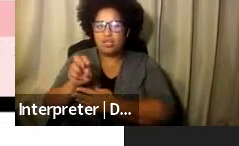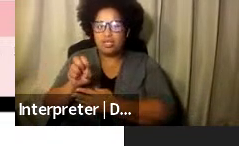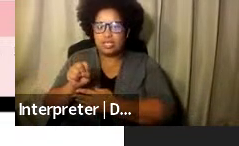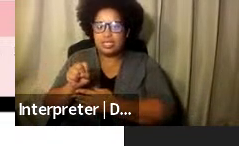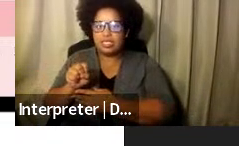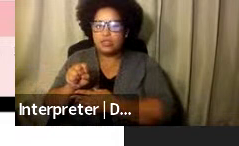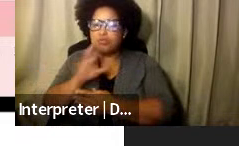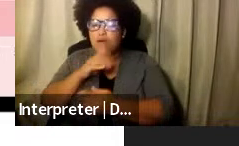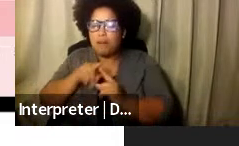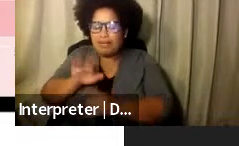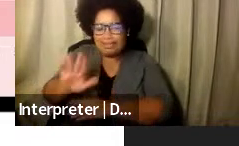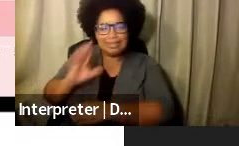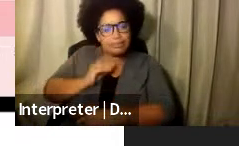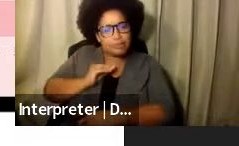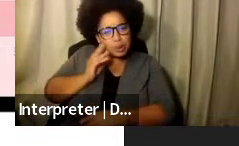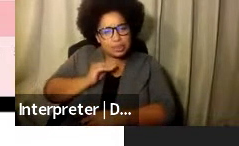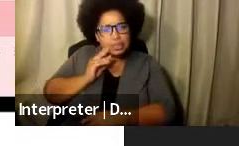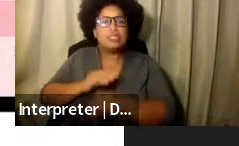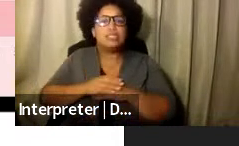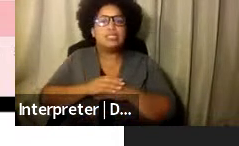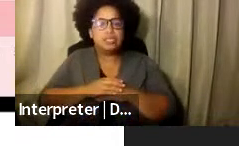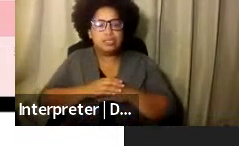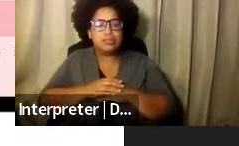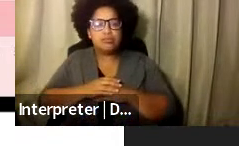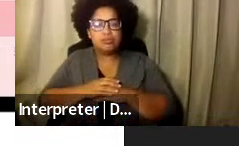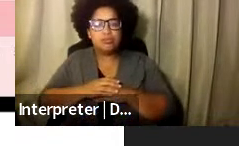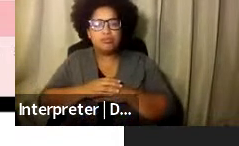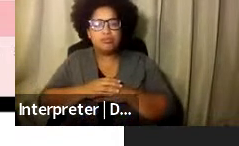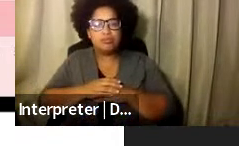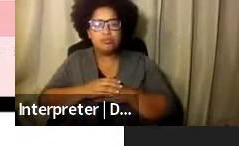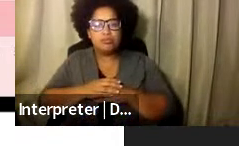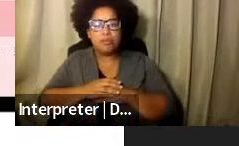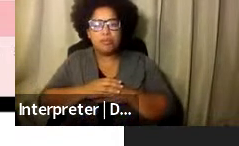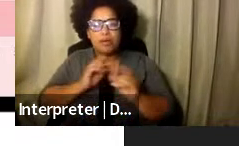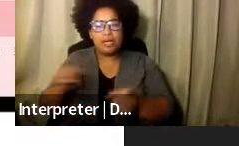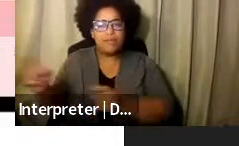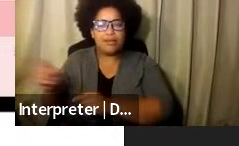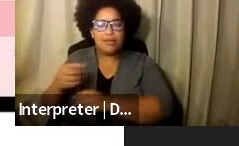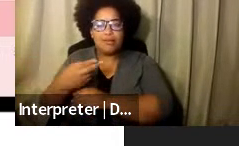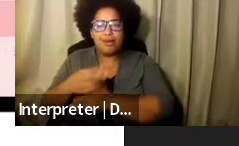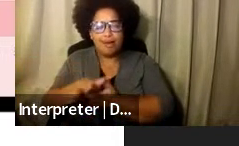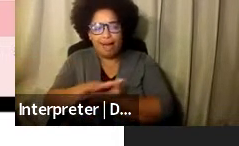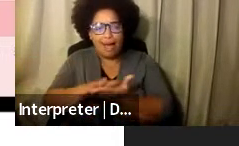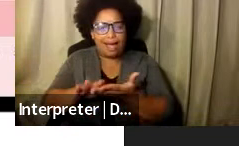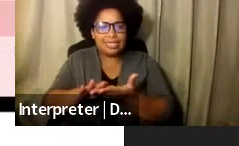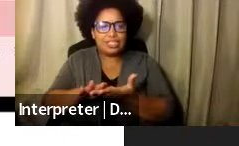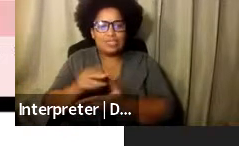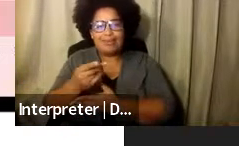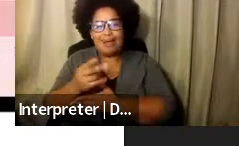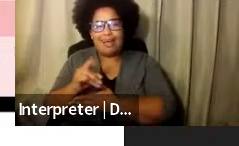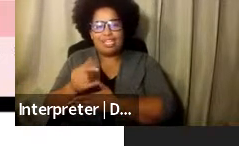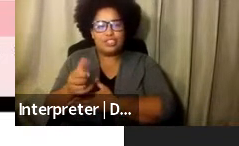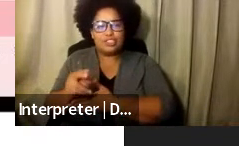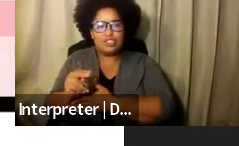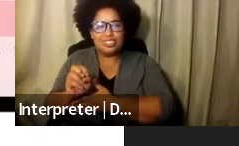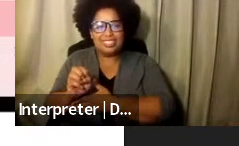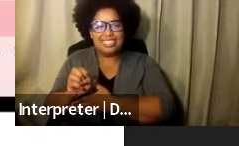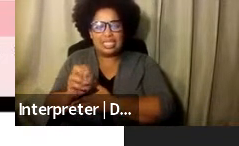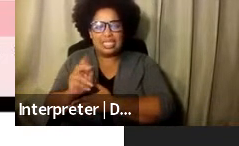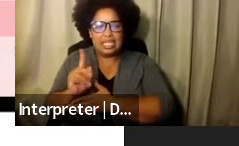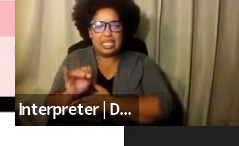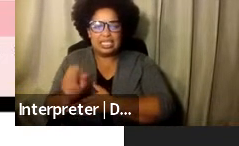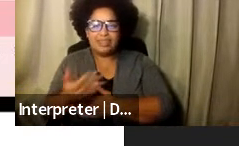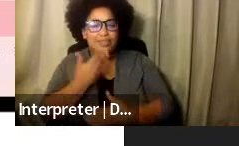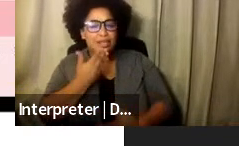his experience sharing out or handing out the hygiene kits in the community. Thank you,